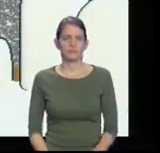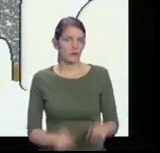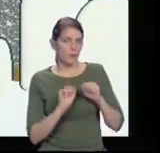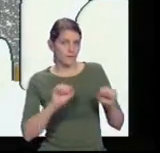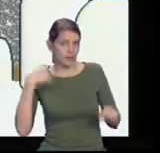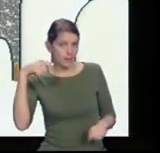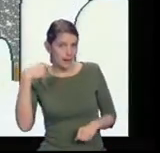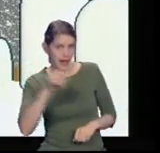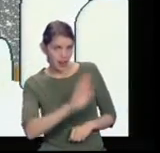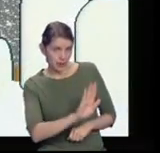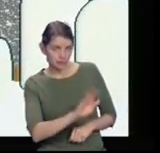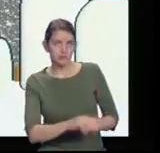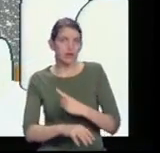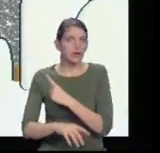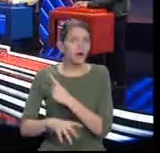Wait for the bell.